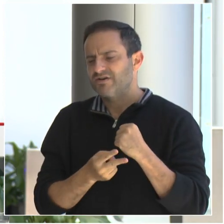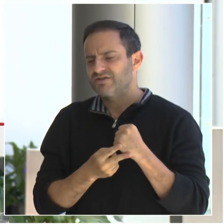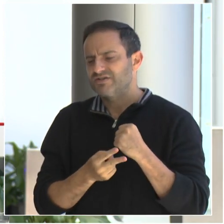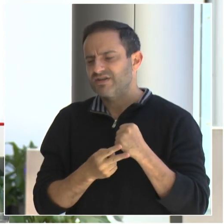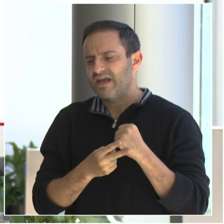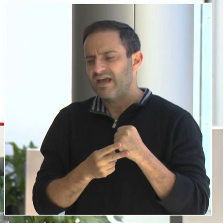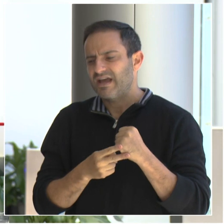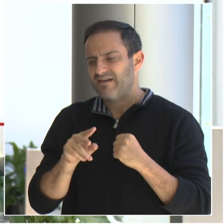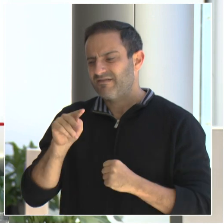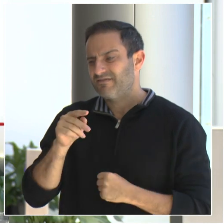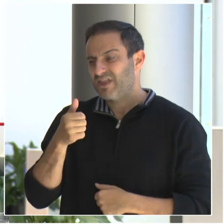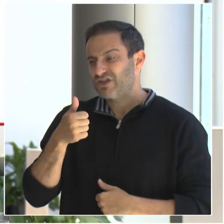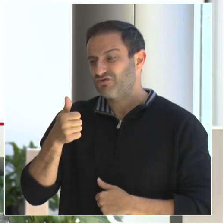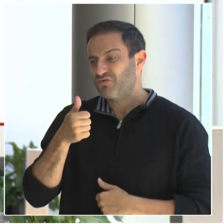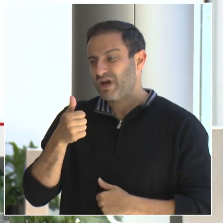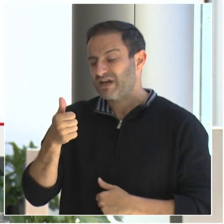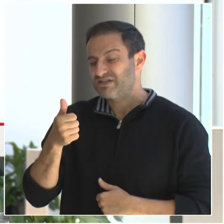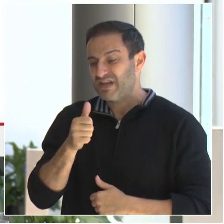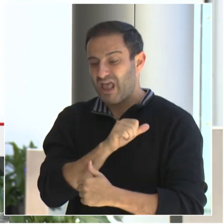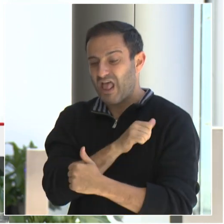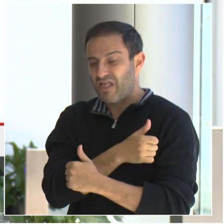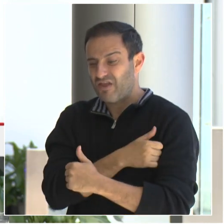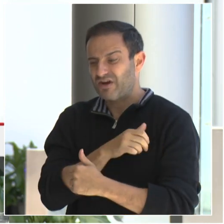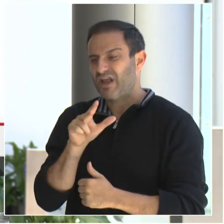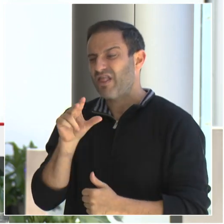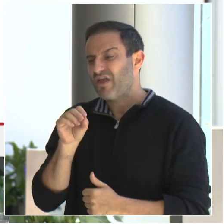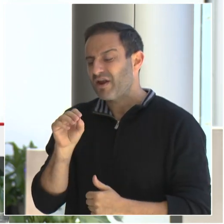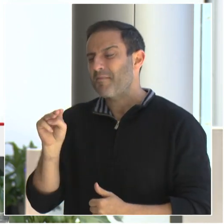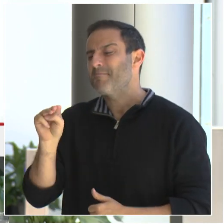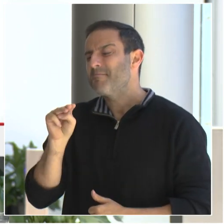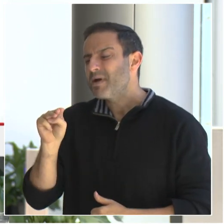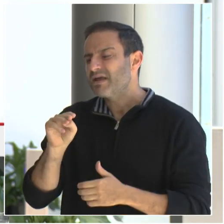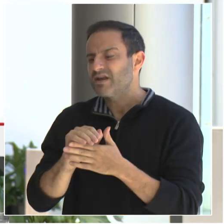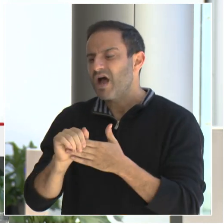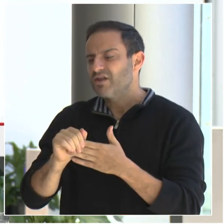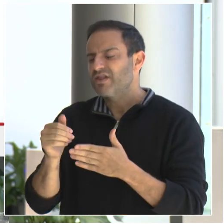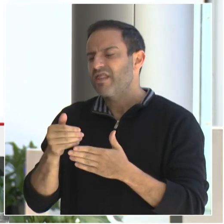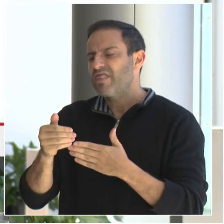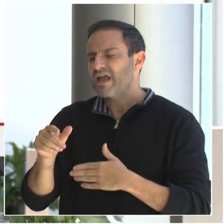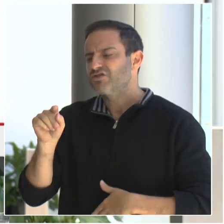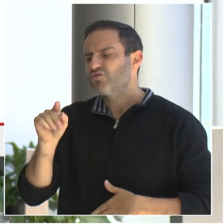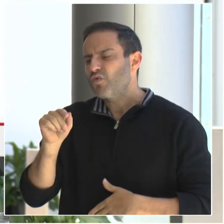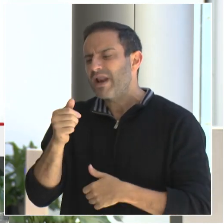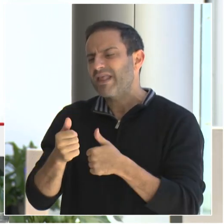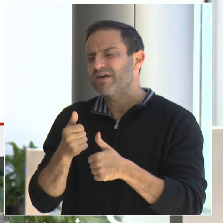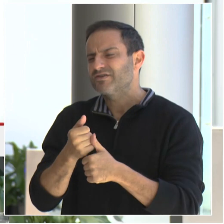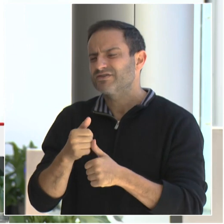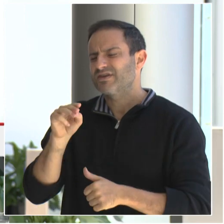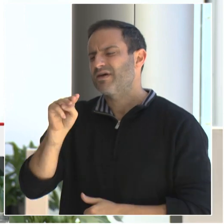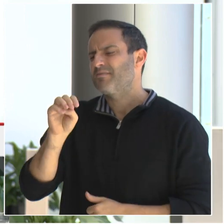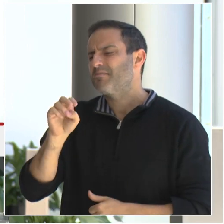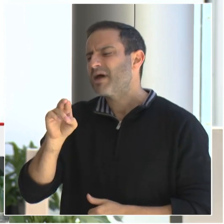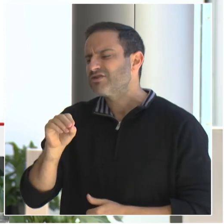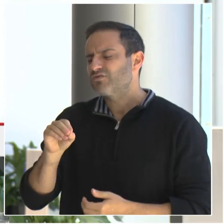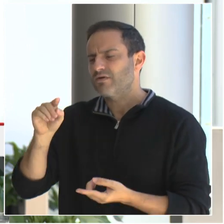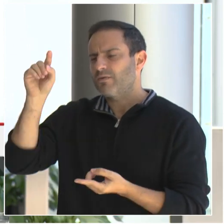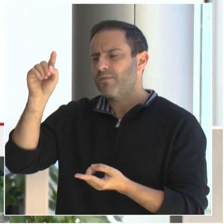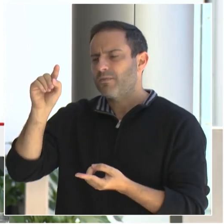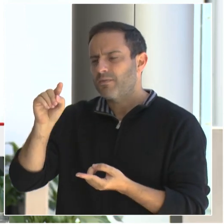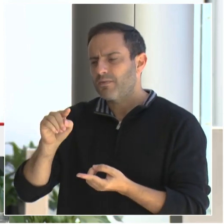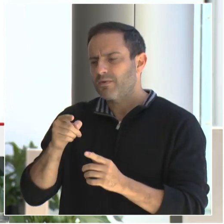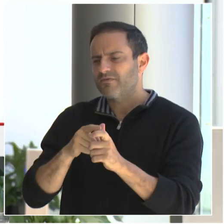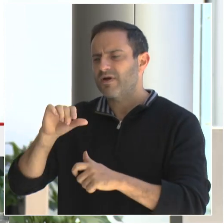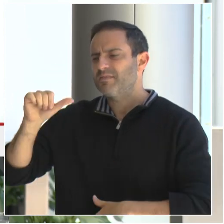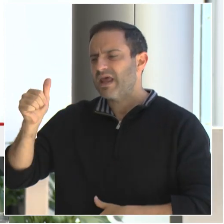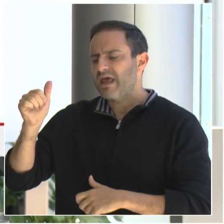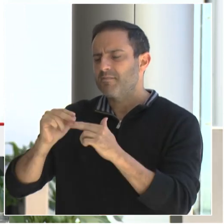Authority $130 million over the next 20 years. As part of that process, Metro is downsizing from 10 current